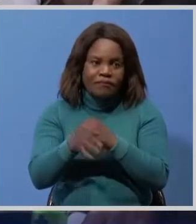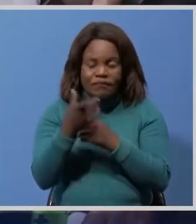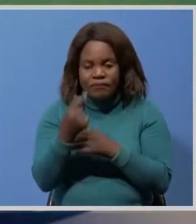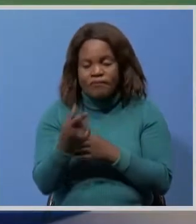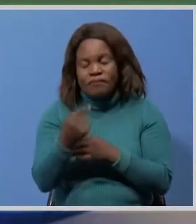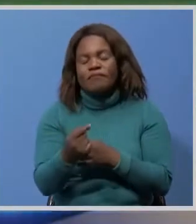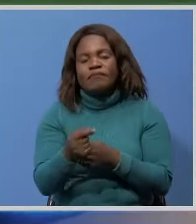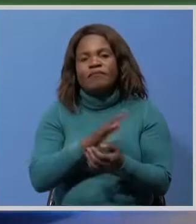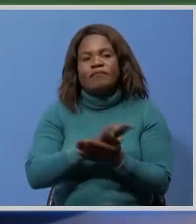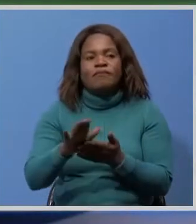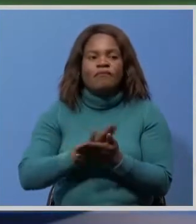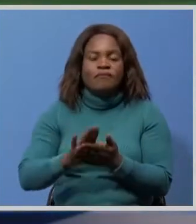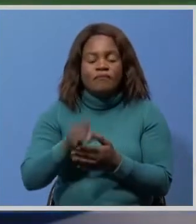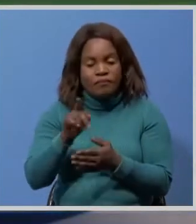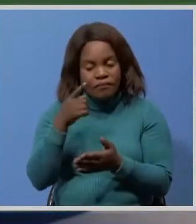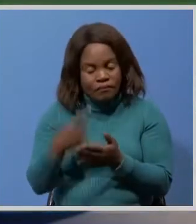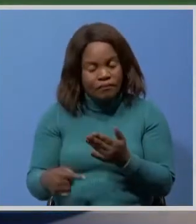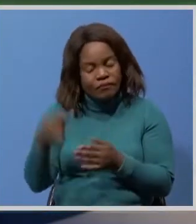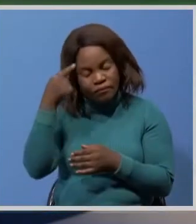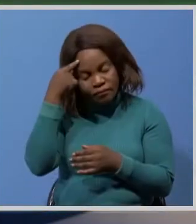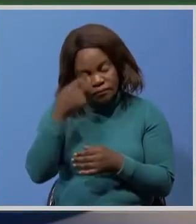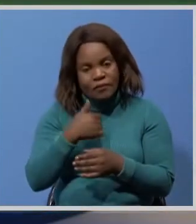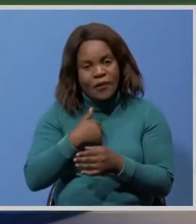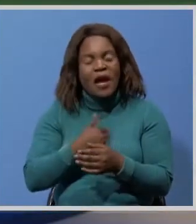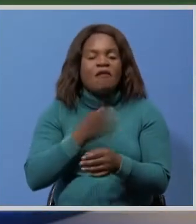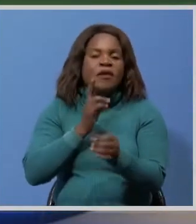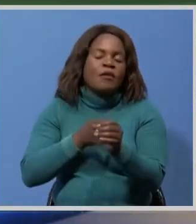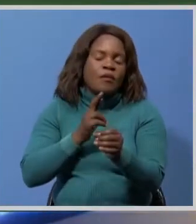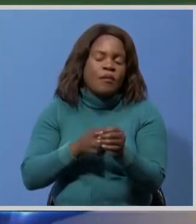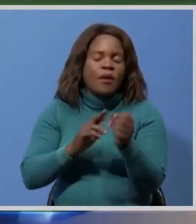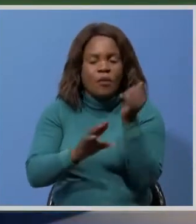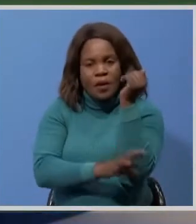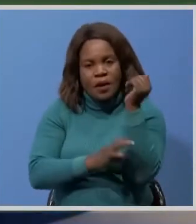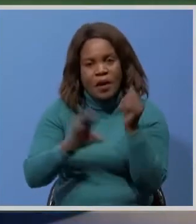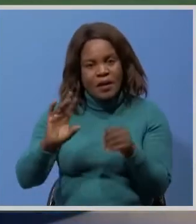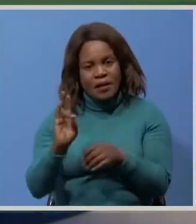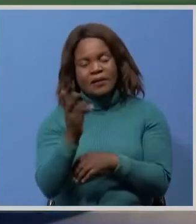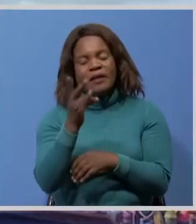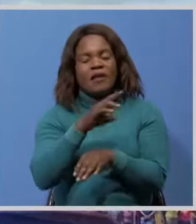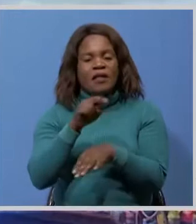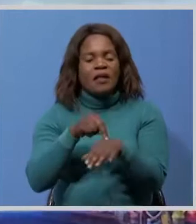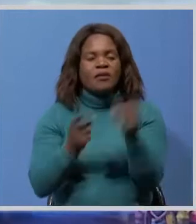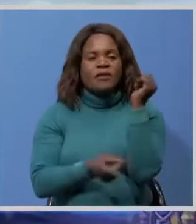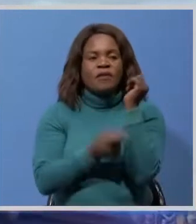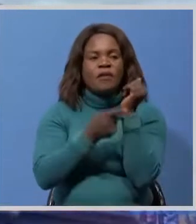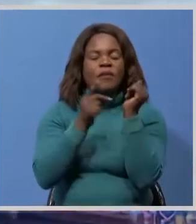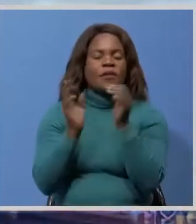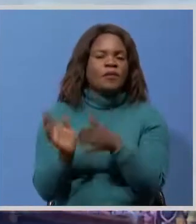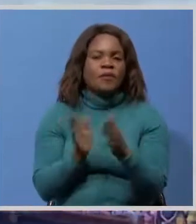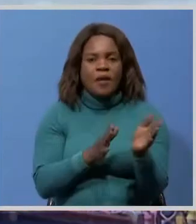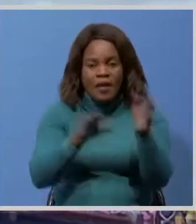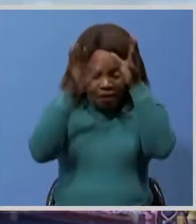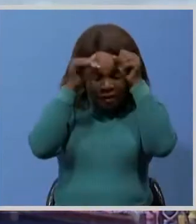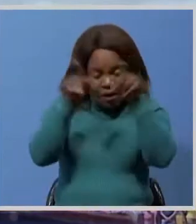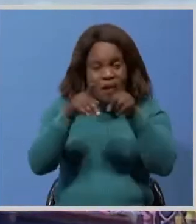This is what my government has recommended in our country's 7th National Development Plan. The head of state